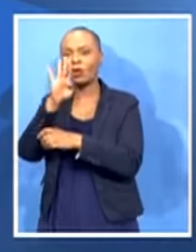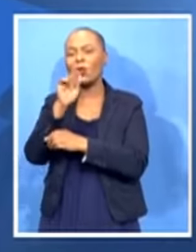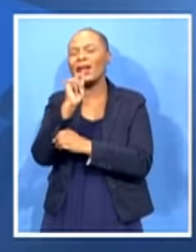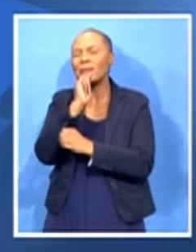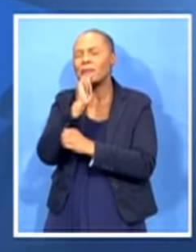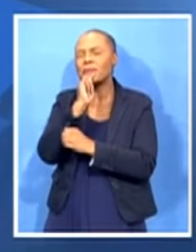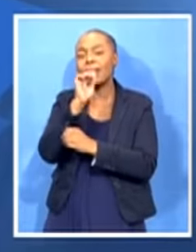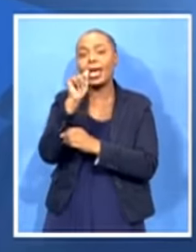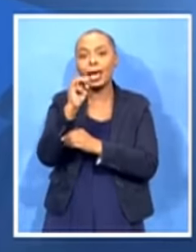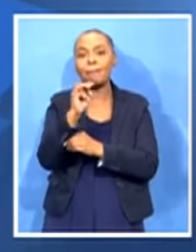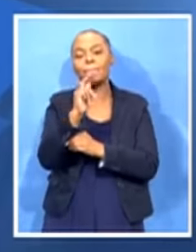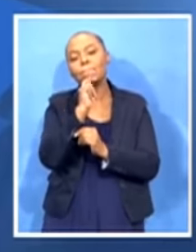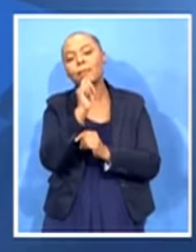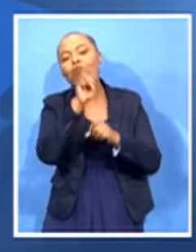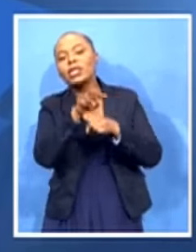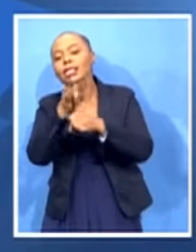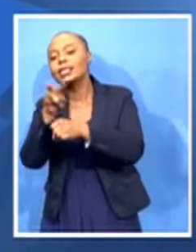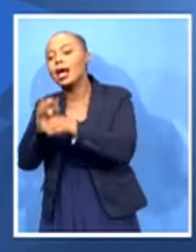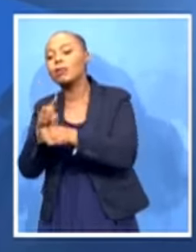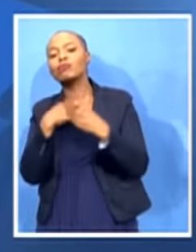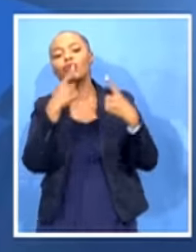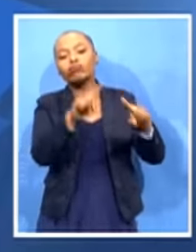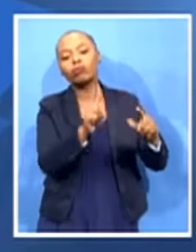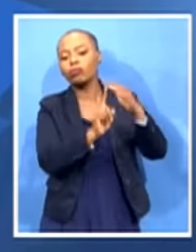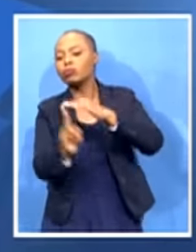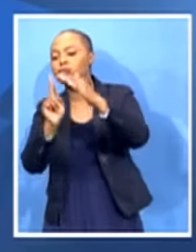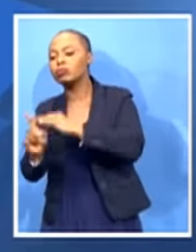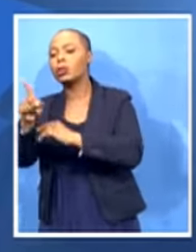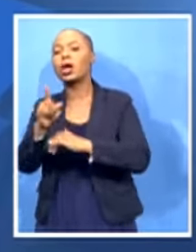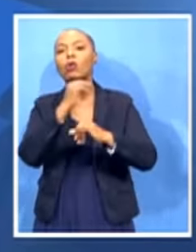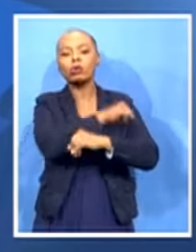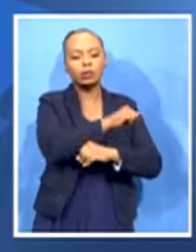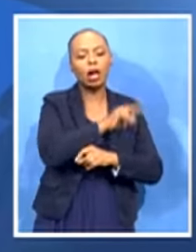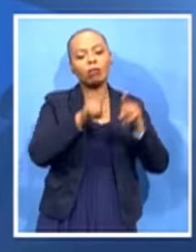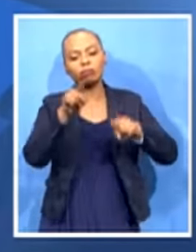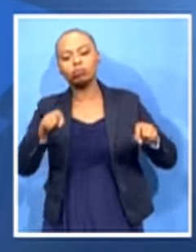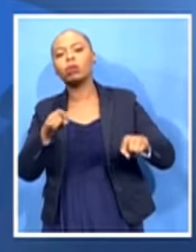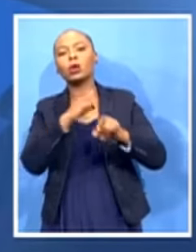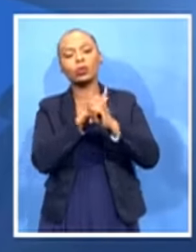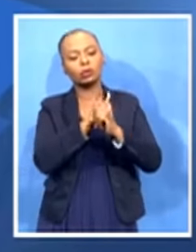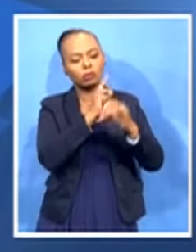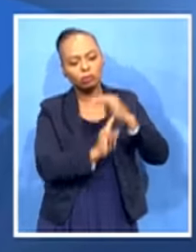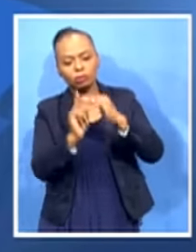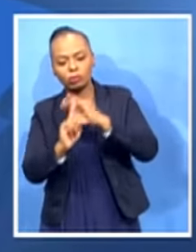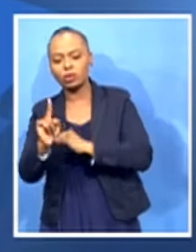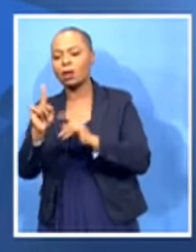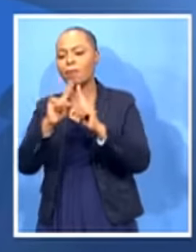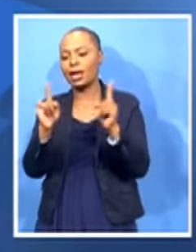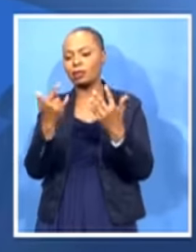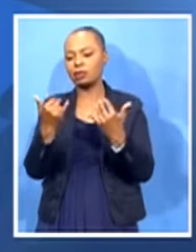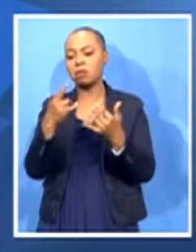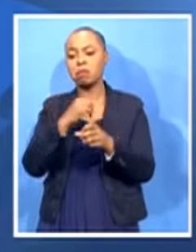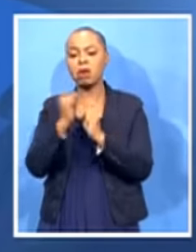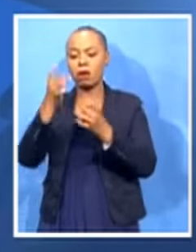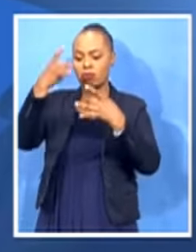our institutions. We have not been reported on the oxygen being lacking in the institutions that I've